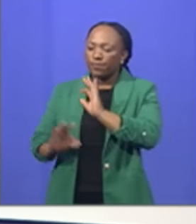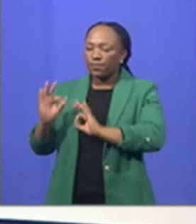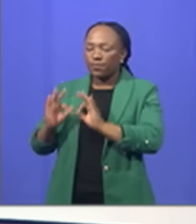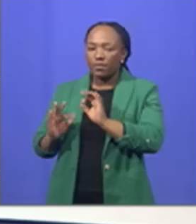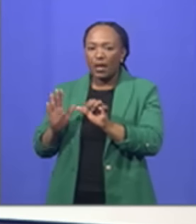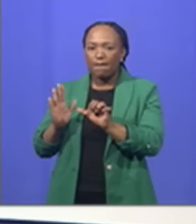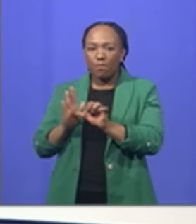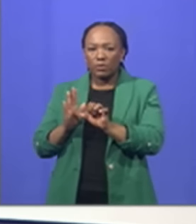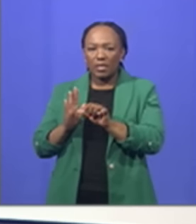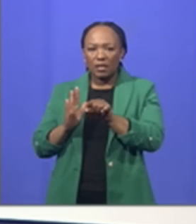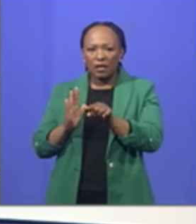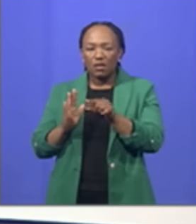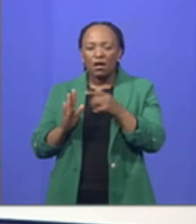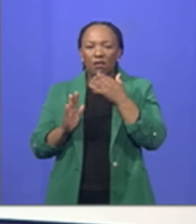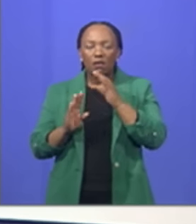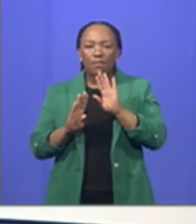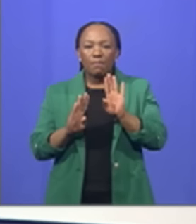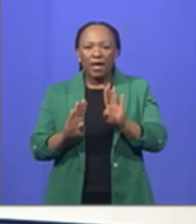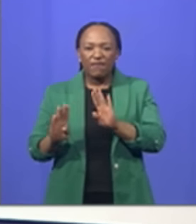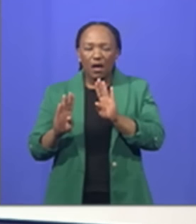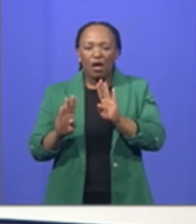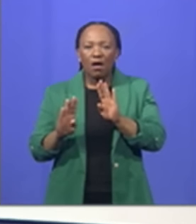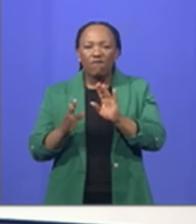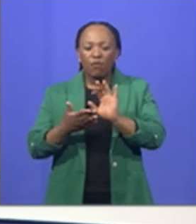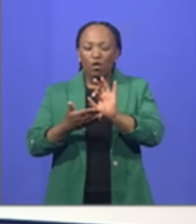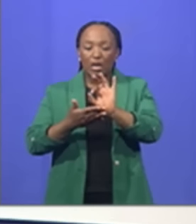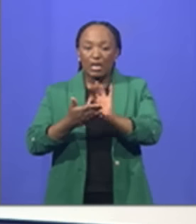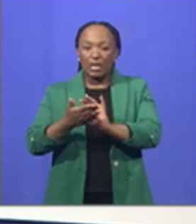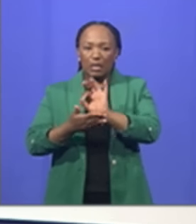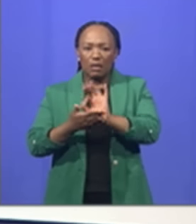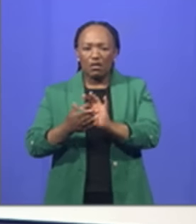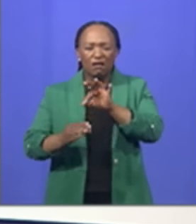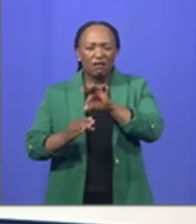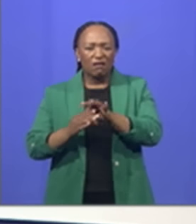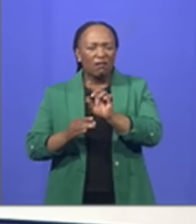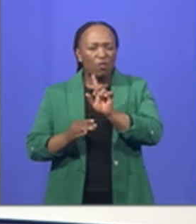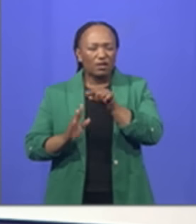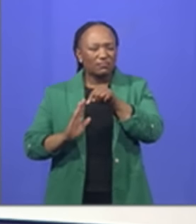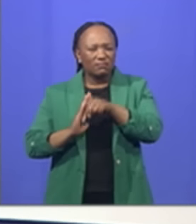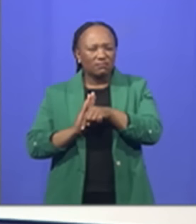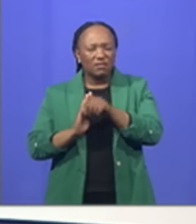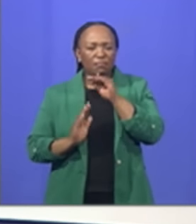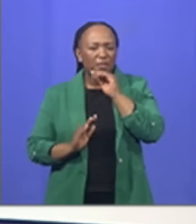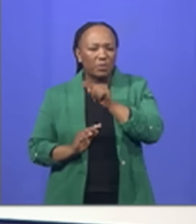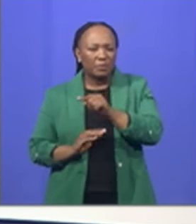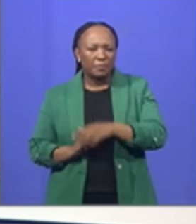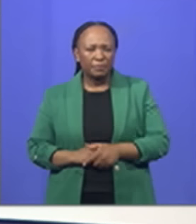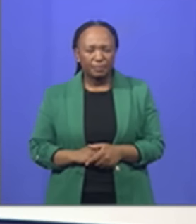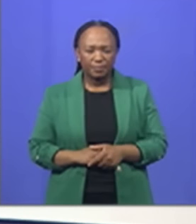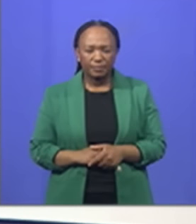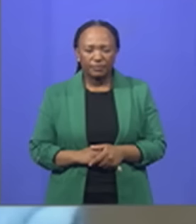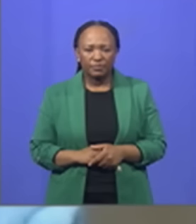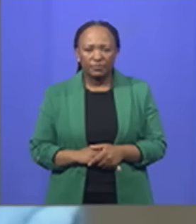molao tšhišinya wo wa maitshwaro a dikgetho gore ke eng le gona o ra gore